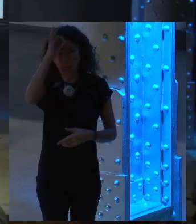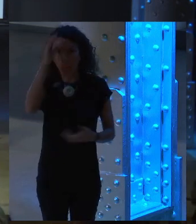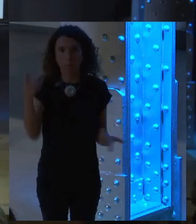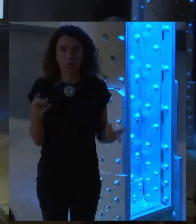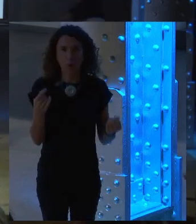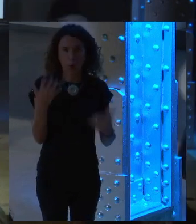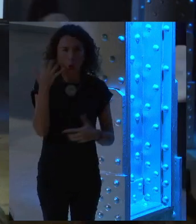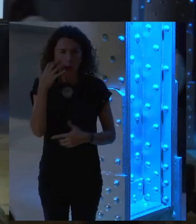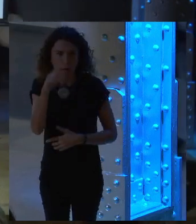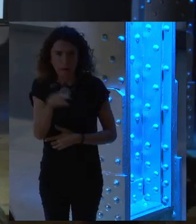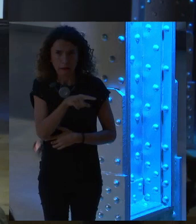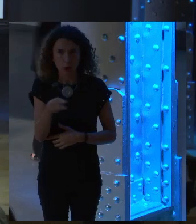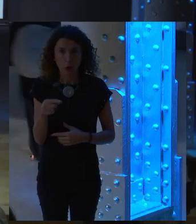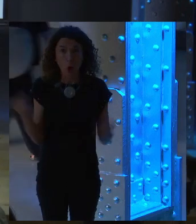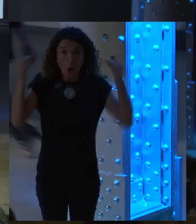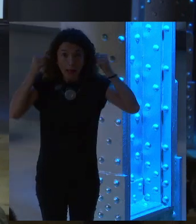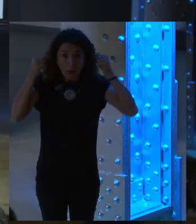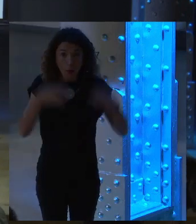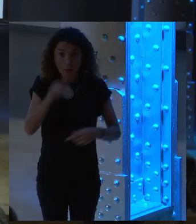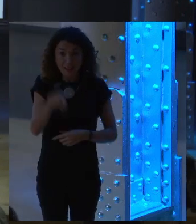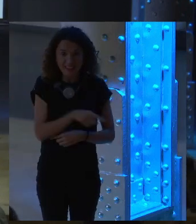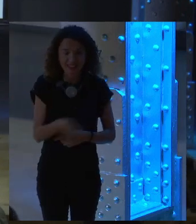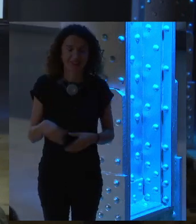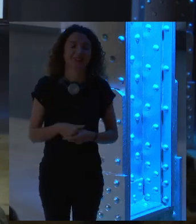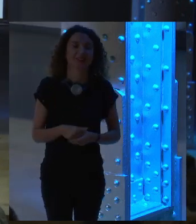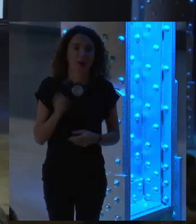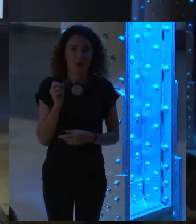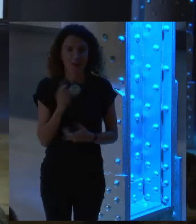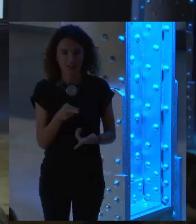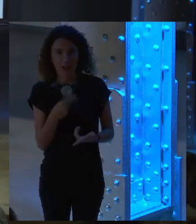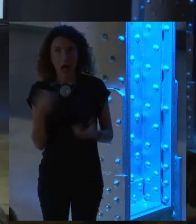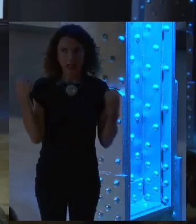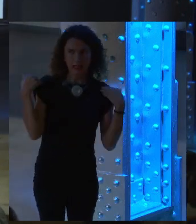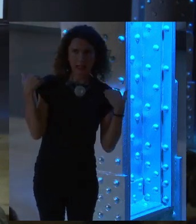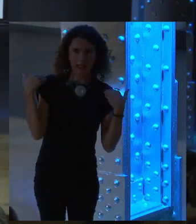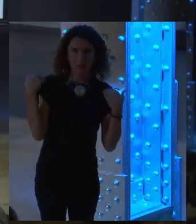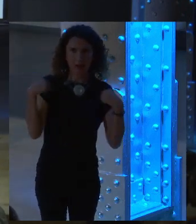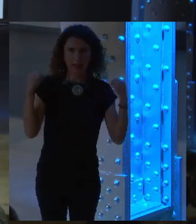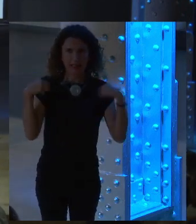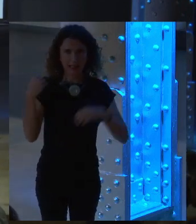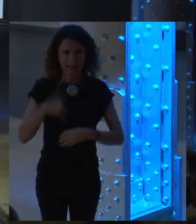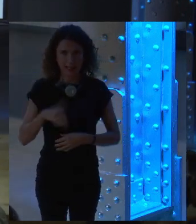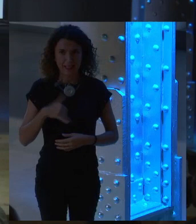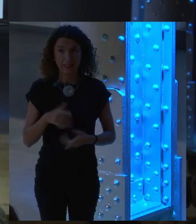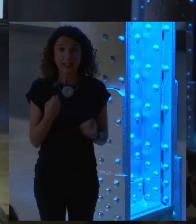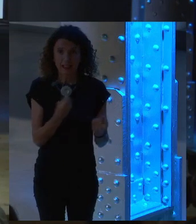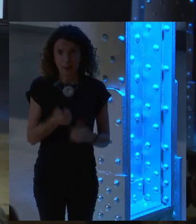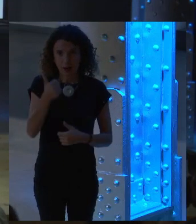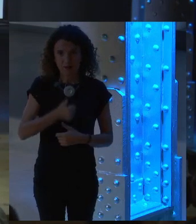or this way. We have practiced before. Okay, we practiced, but, you know, we needed more